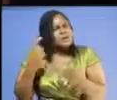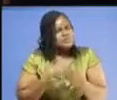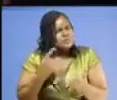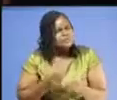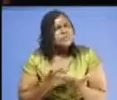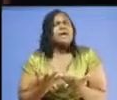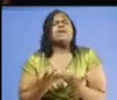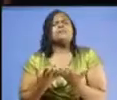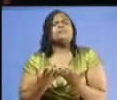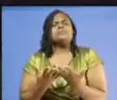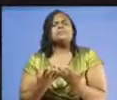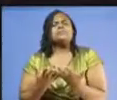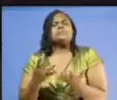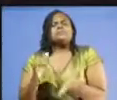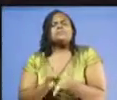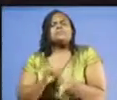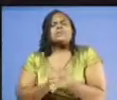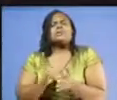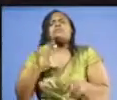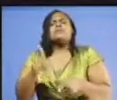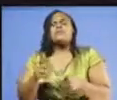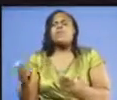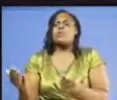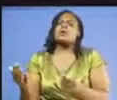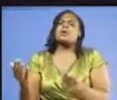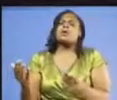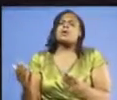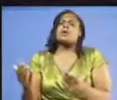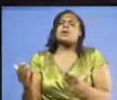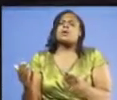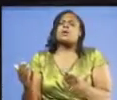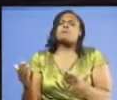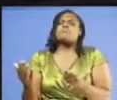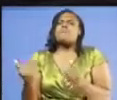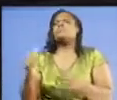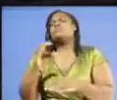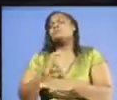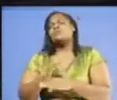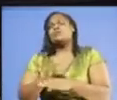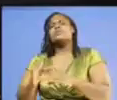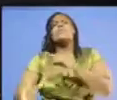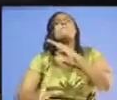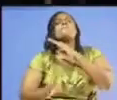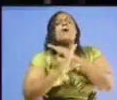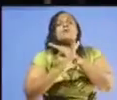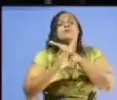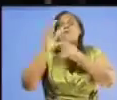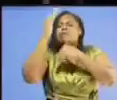seem sometime to me that some people come to church just to make sure you don't get to heaven.